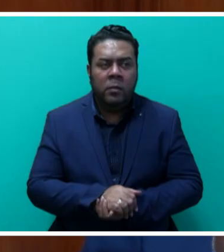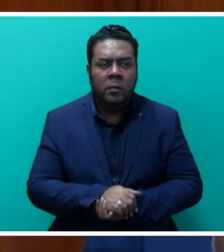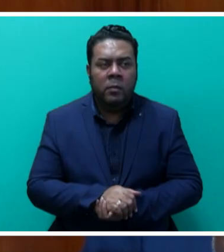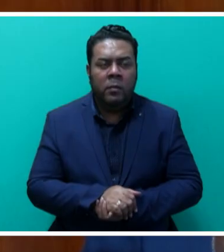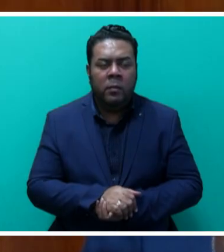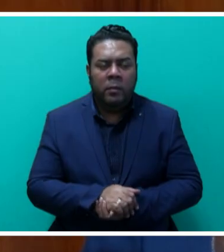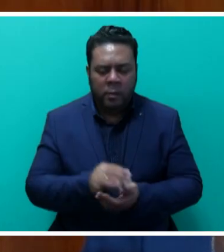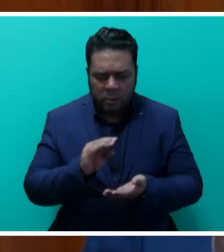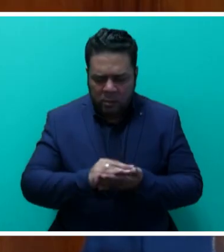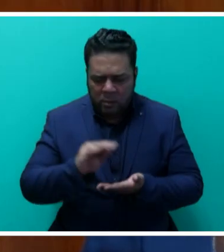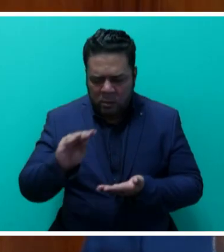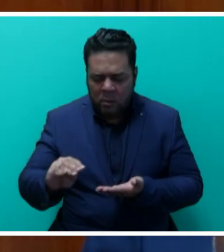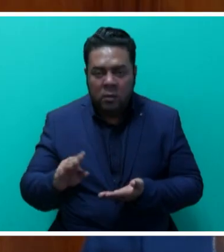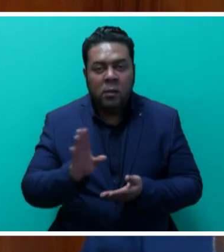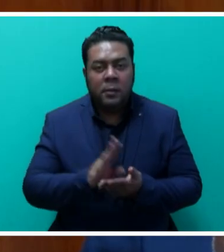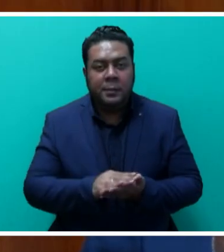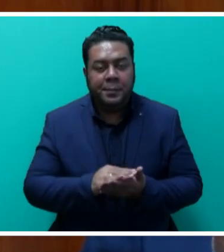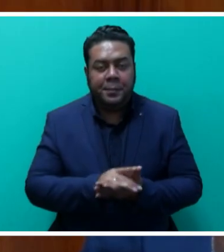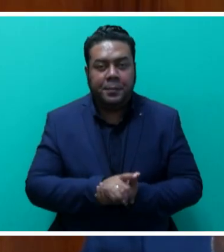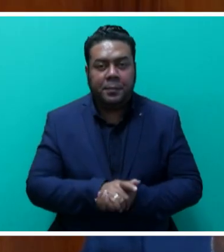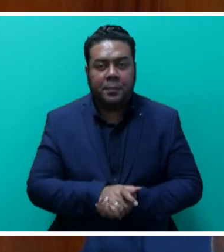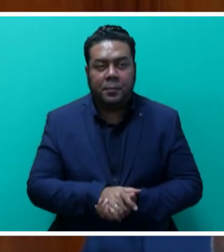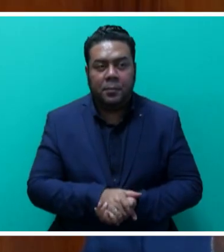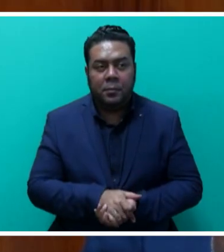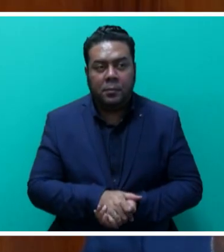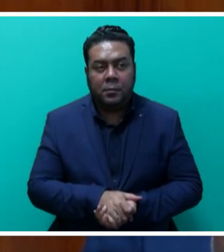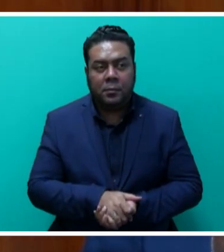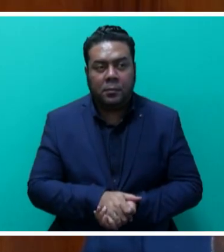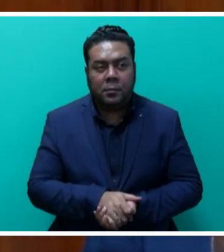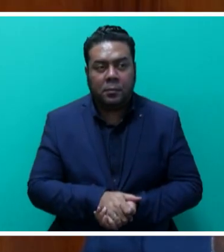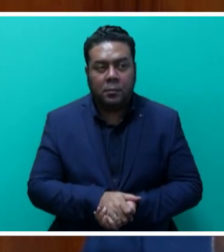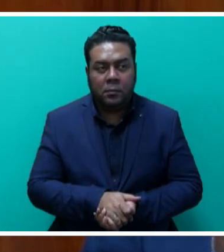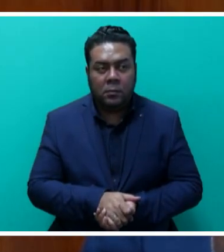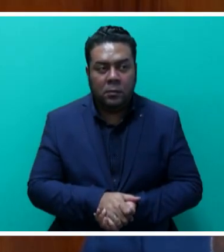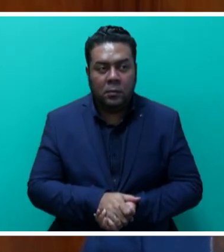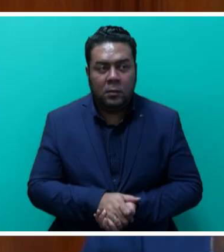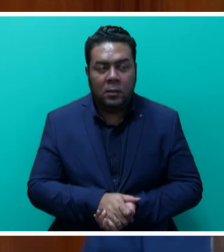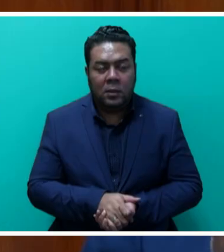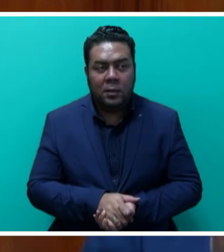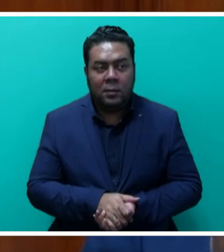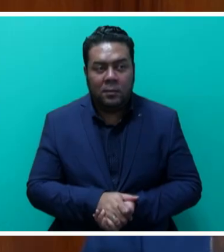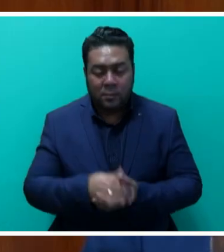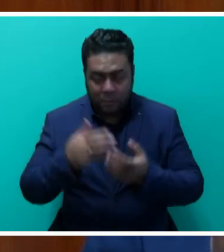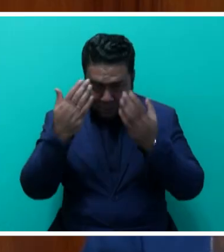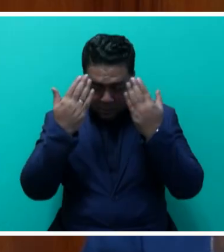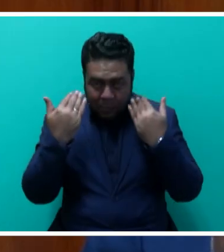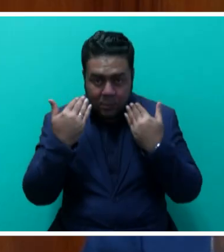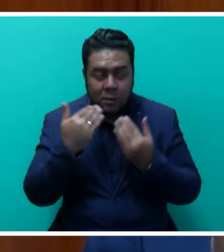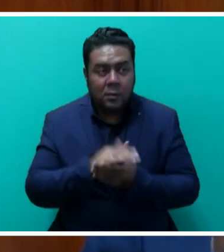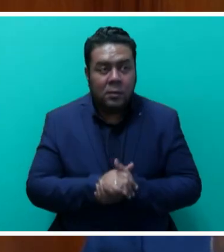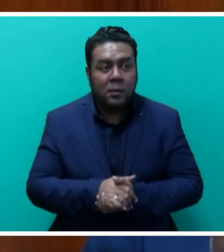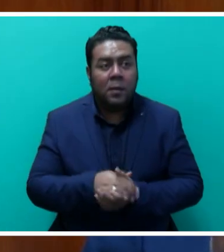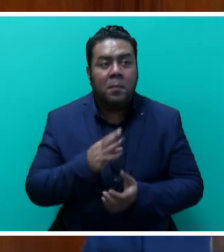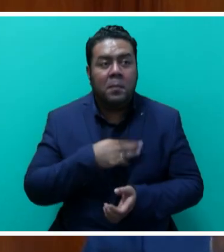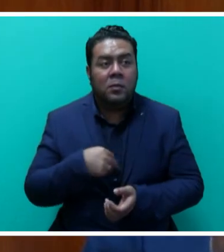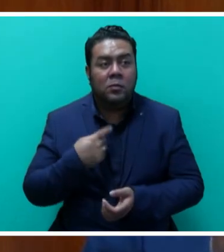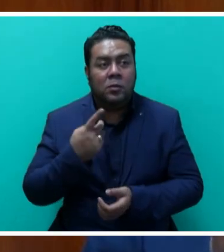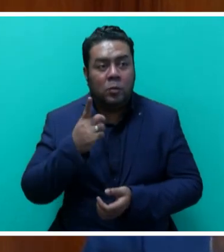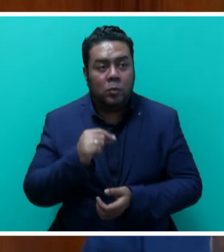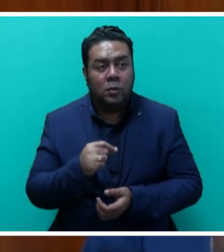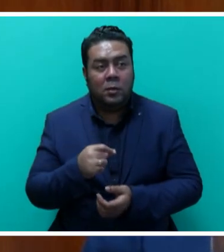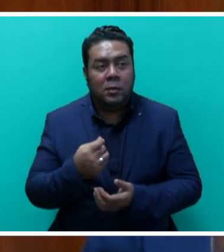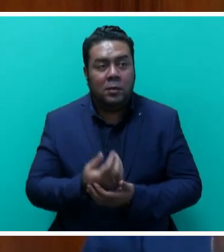these organizations who are the recipients of the grants. Honourable Speaker, the Ministry, of course, we conduct